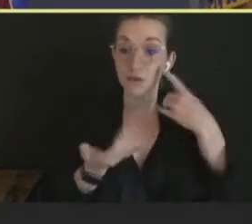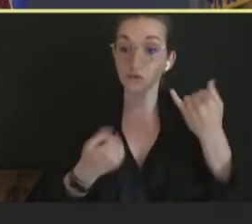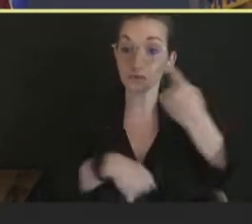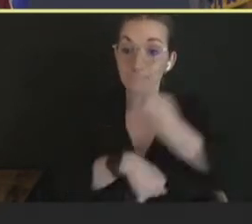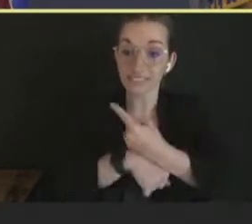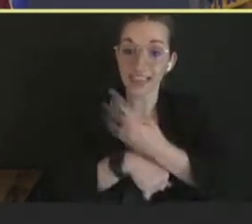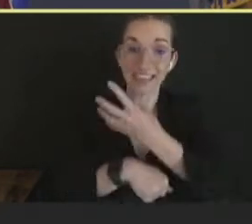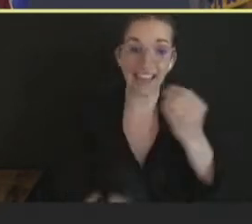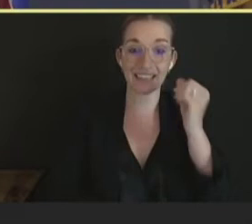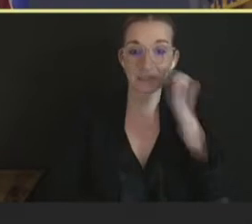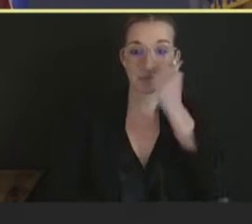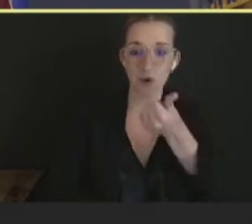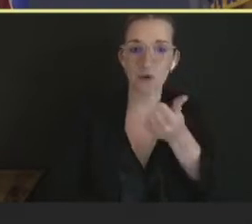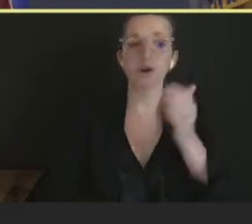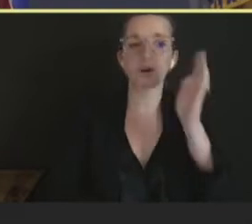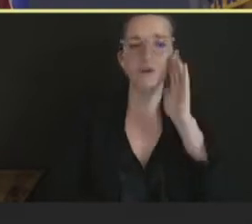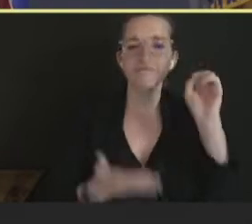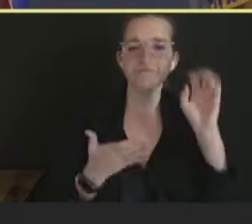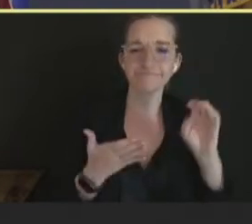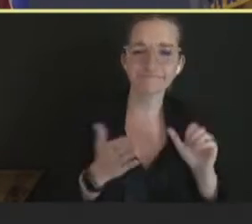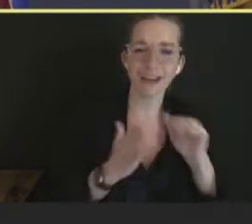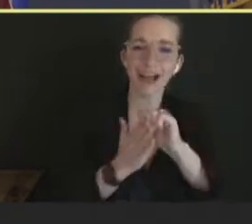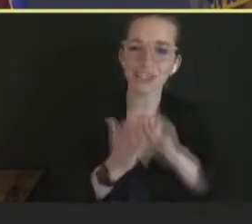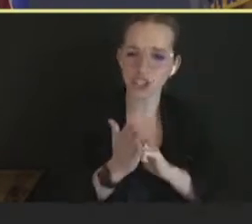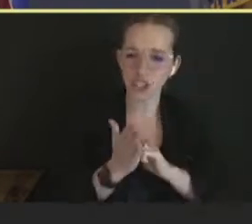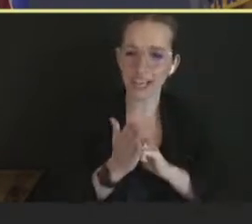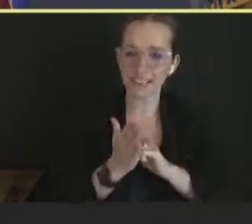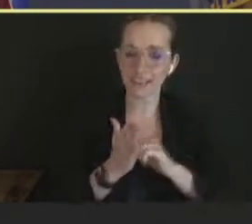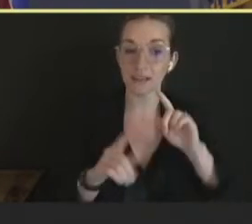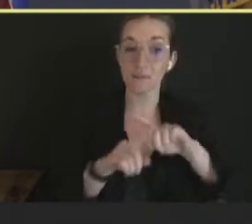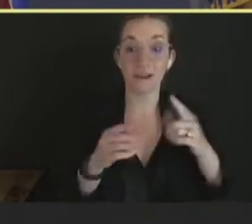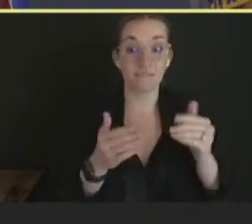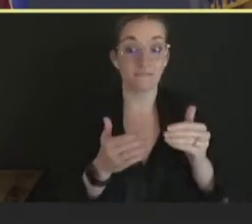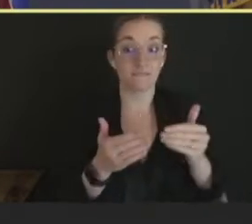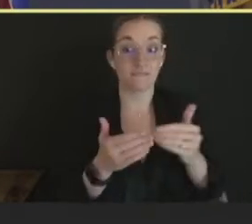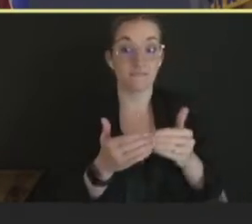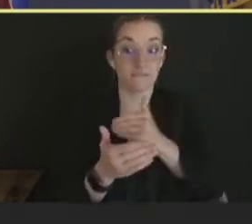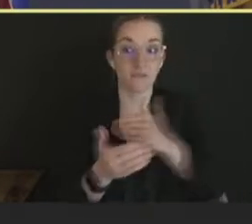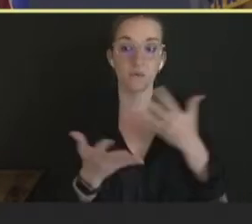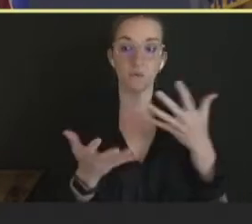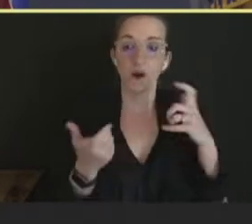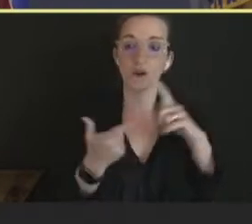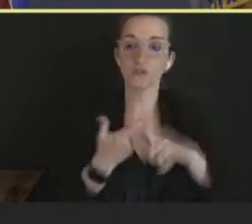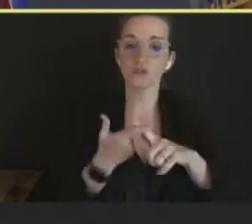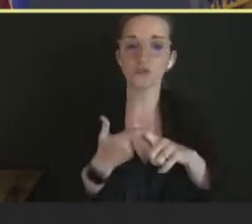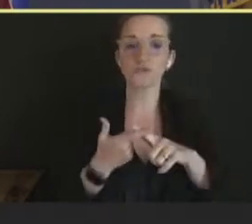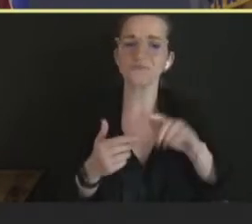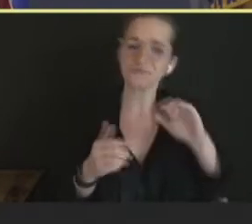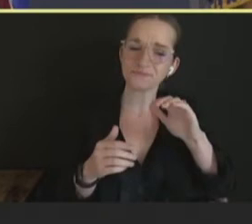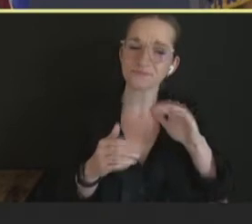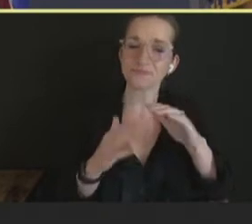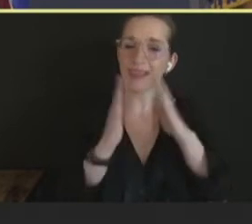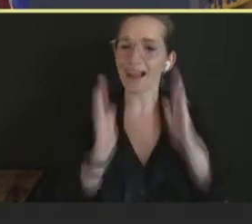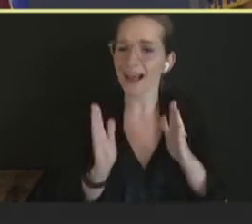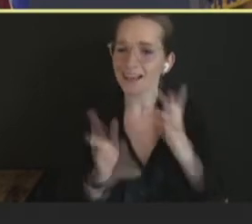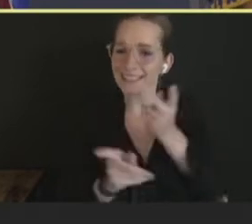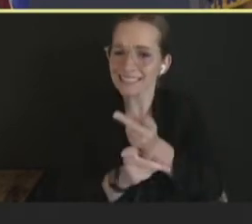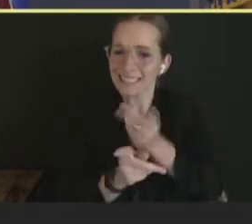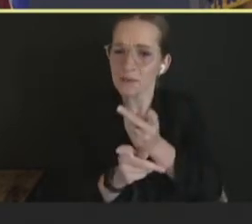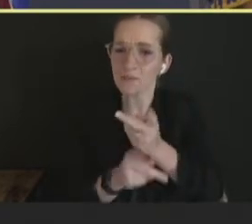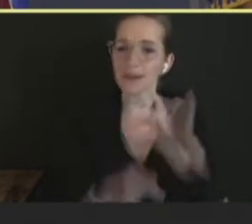moment. Let's start with a few housekeeping items, then we'll move on to the review and approval of the minutes from the February 9th to